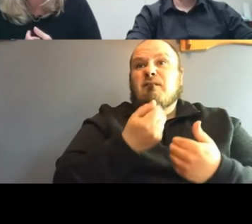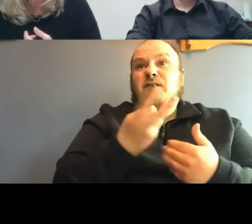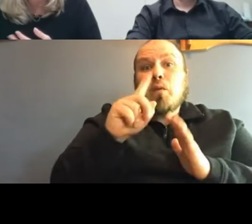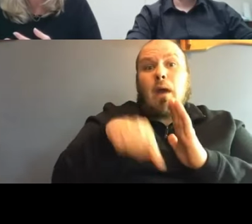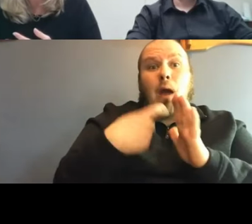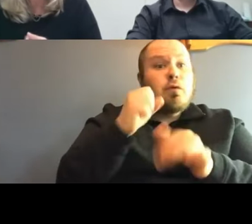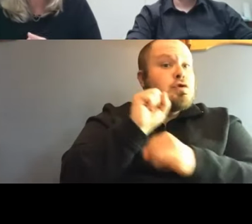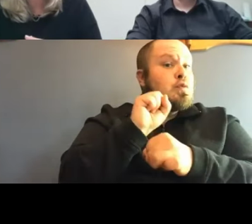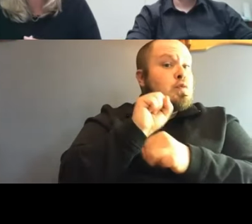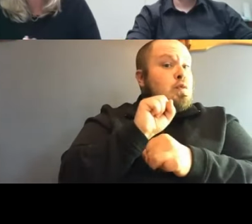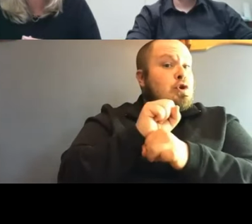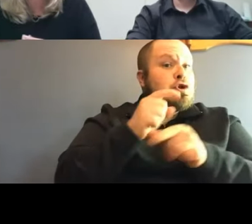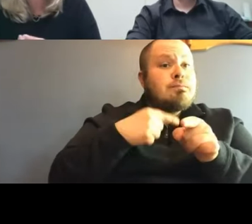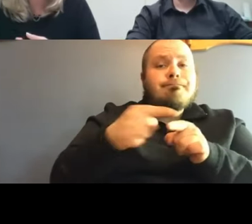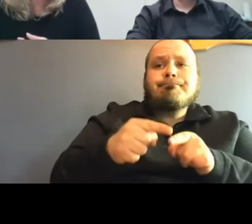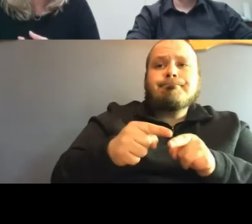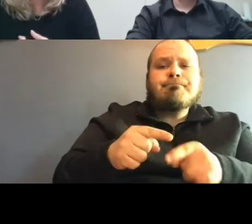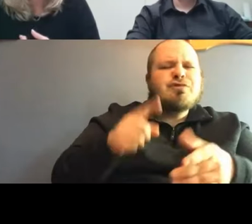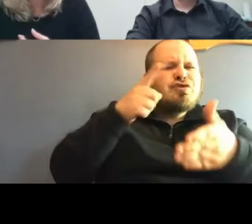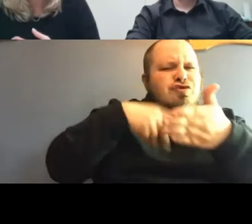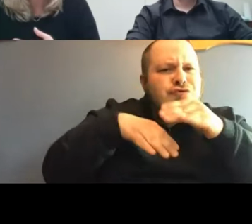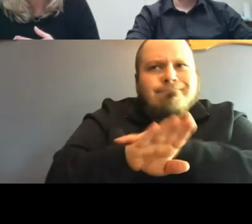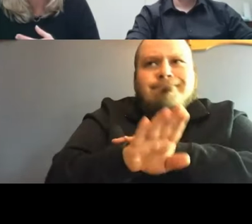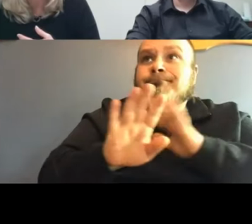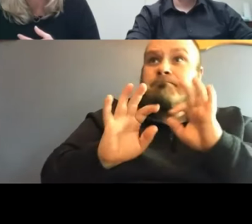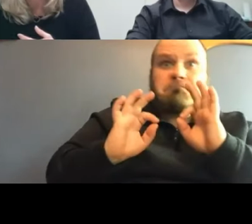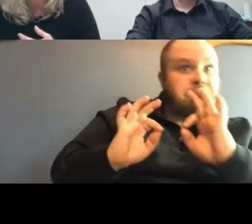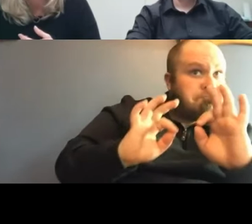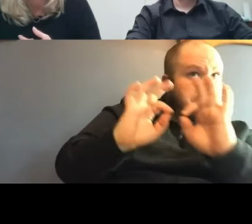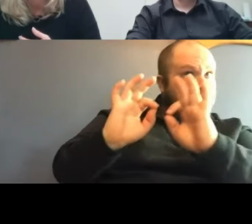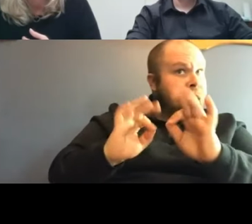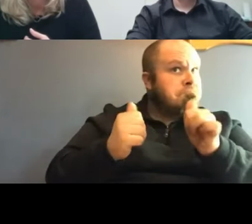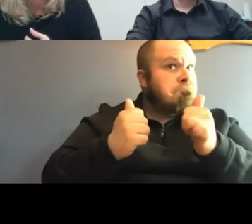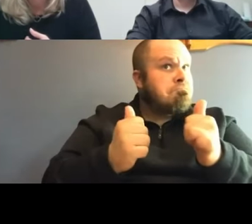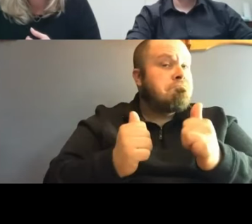employment specialist to just check in and see if everything's going well.